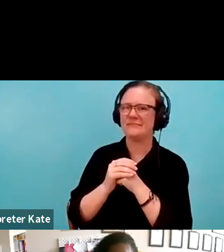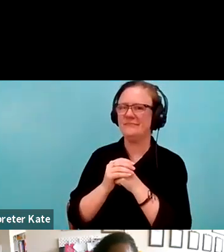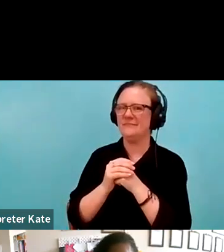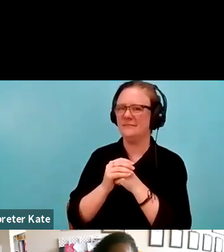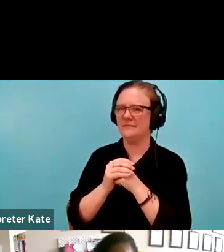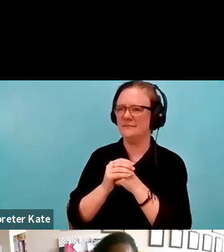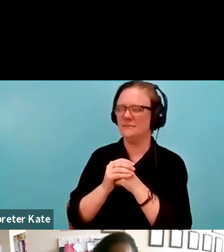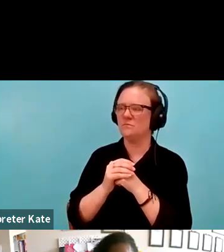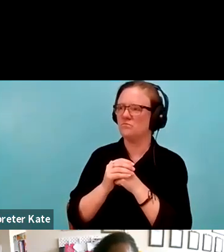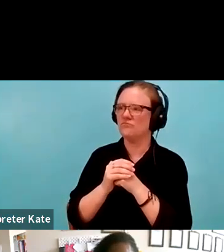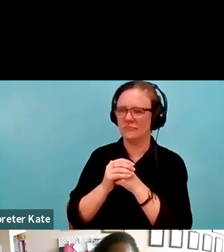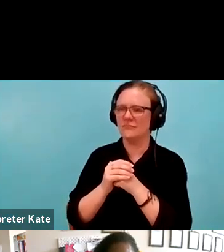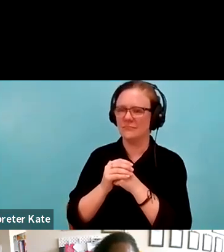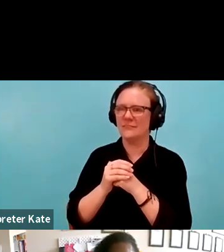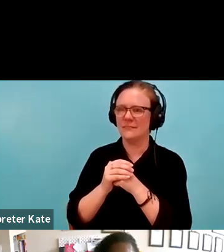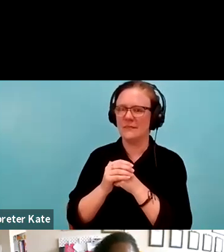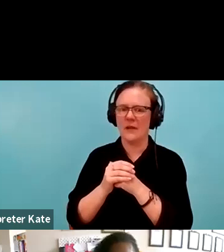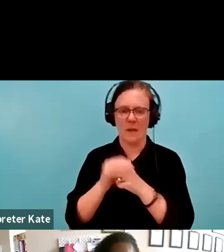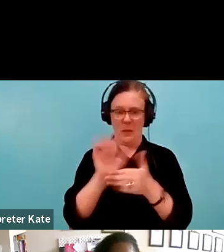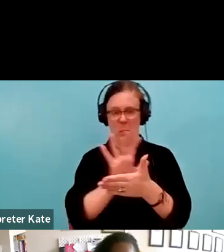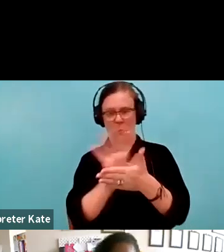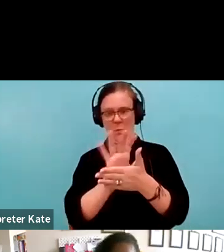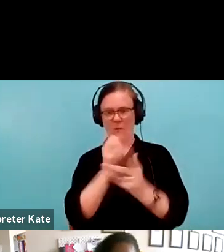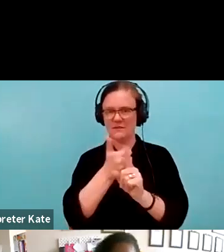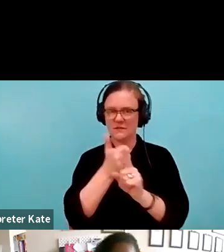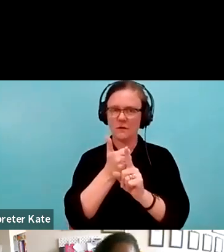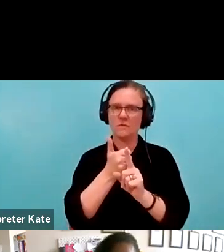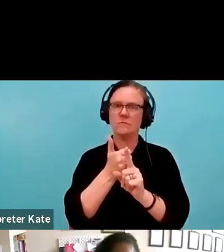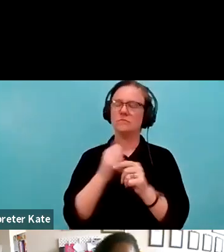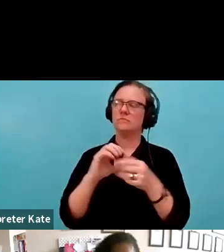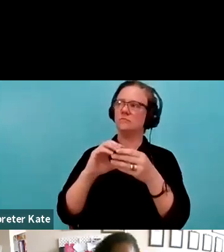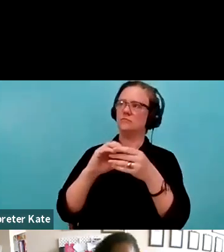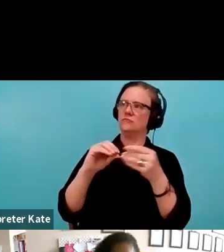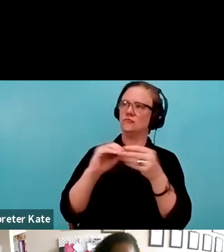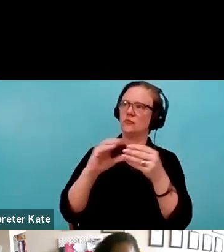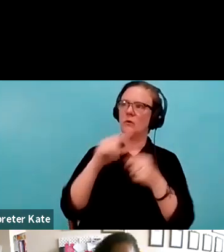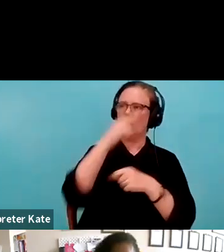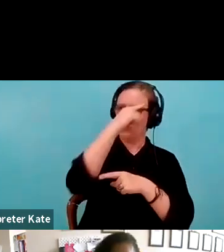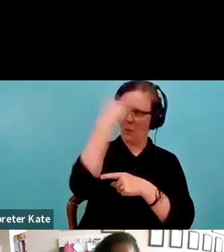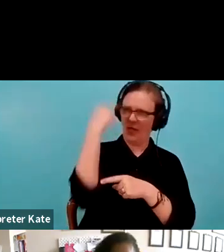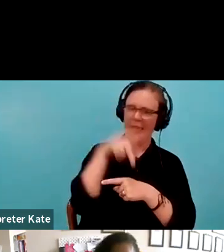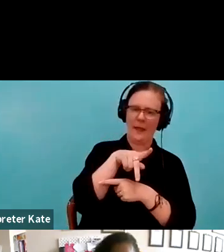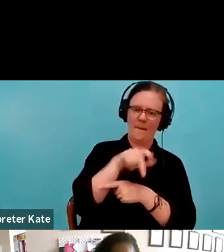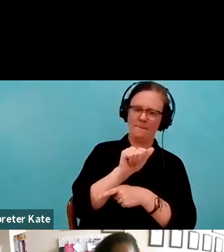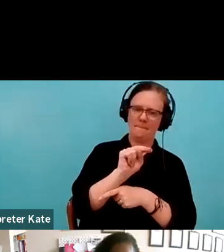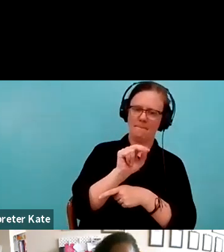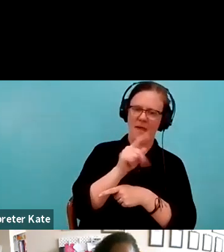question of recognizing that in Crip Camp, there were stories about how, the Black Panthers supported the